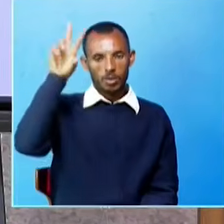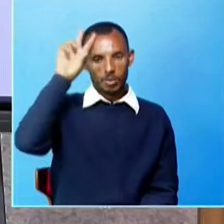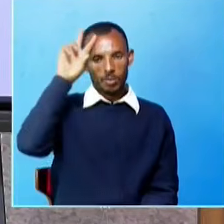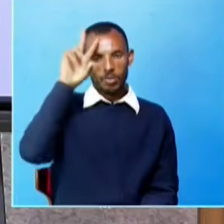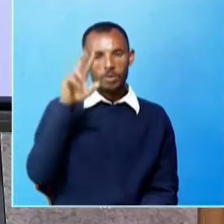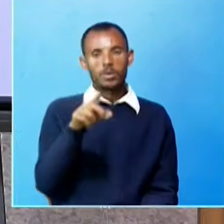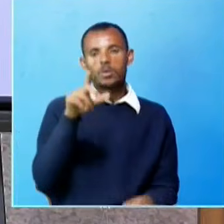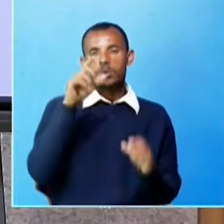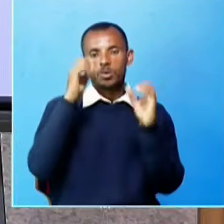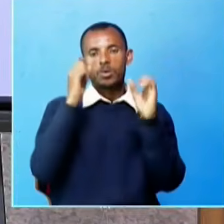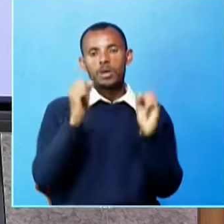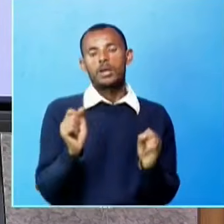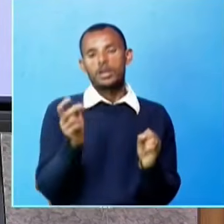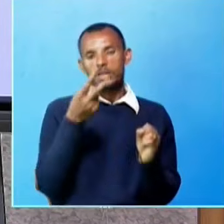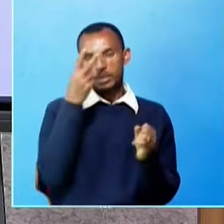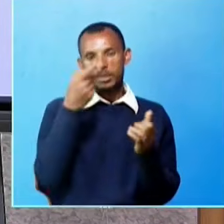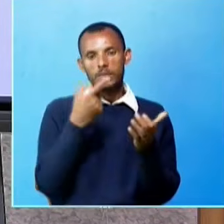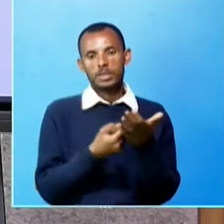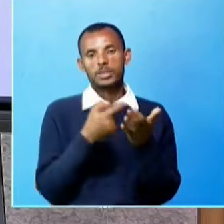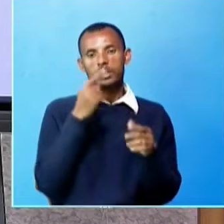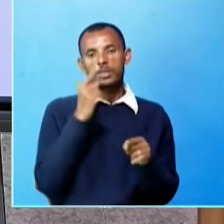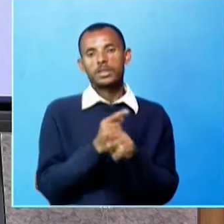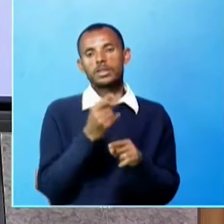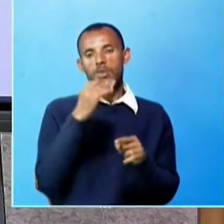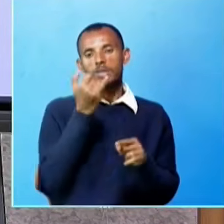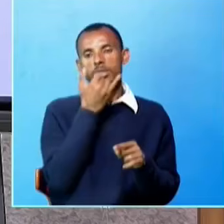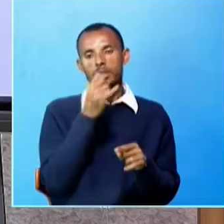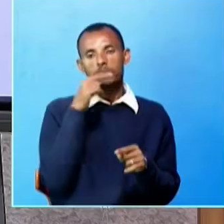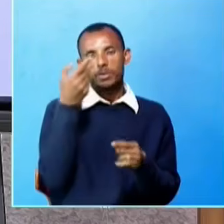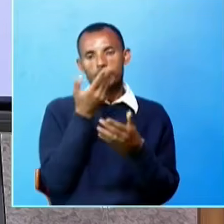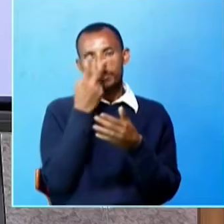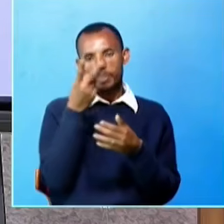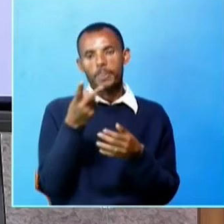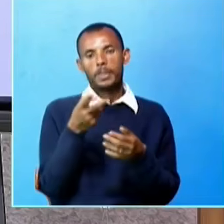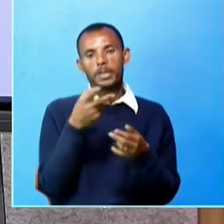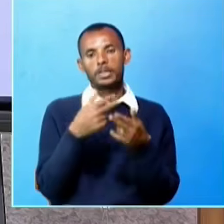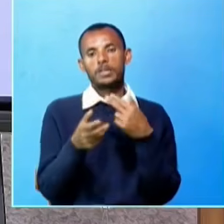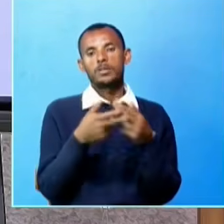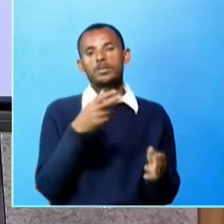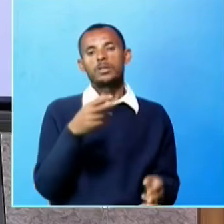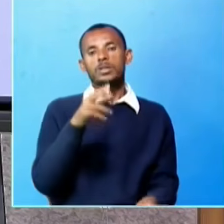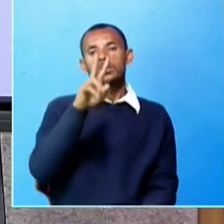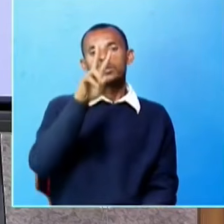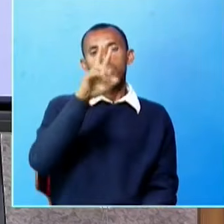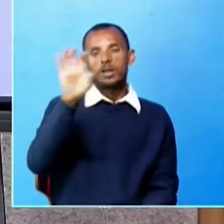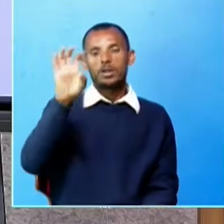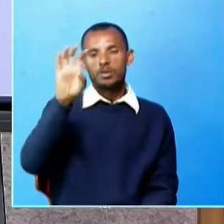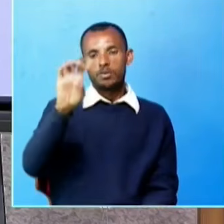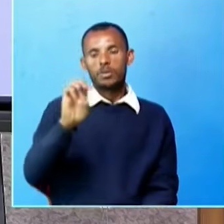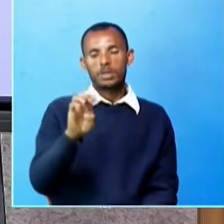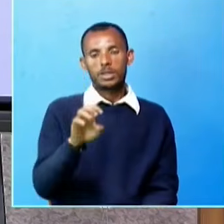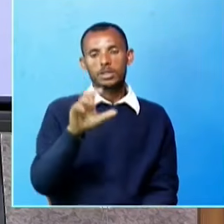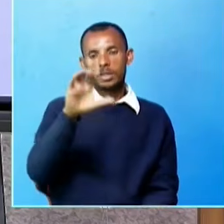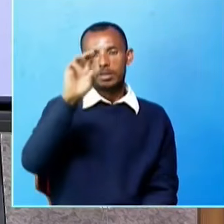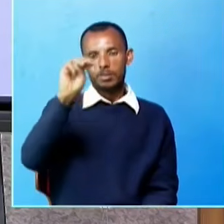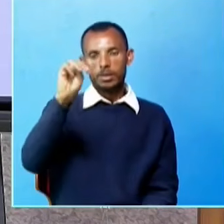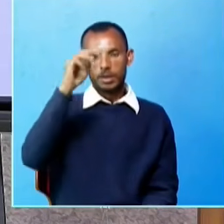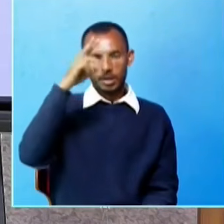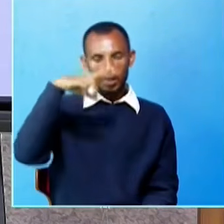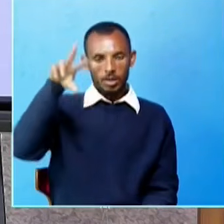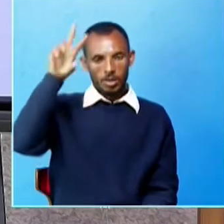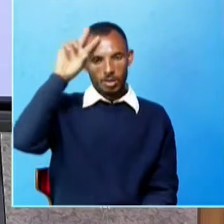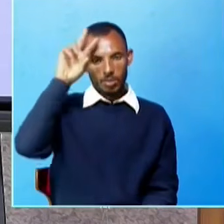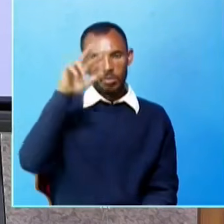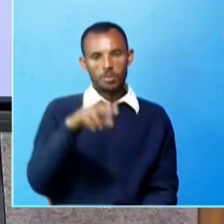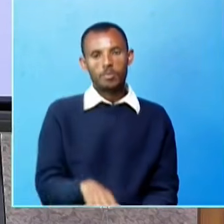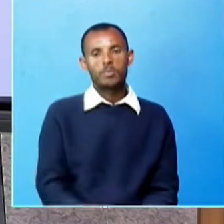Okay, you can check if this is wrong, but I think the product of these three numbers is 240 centimeter,